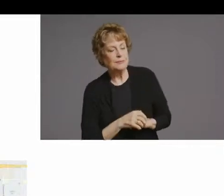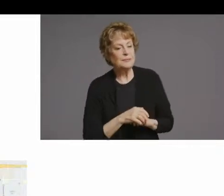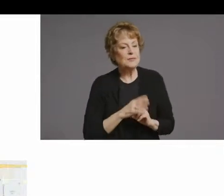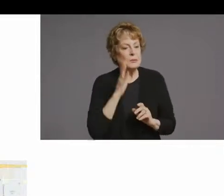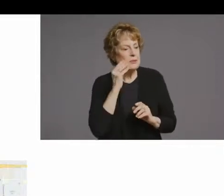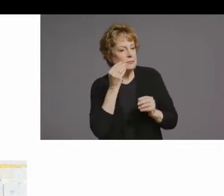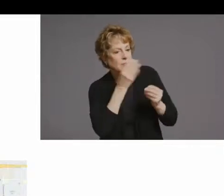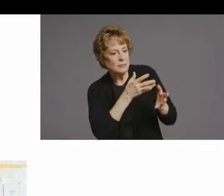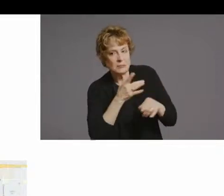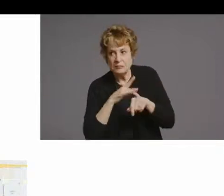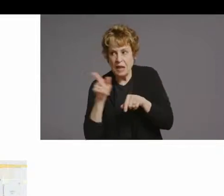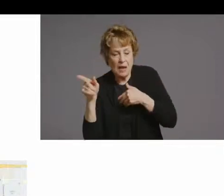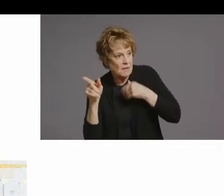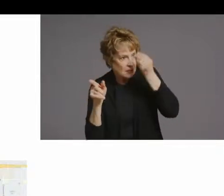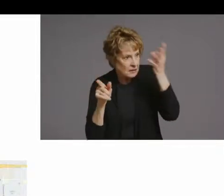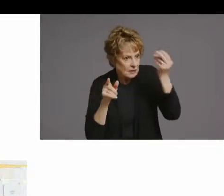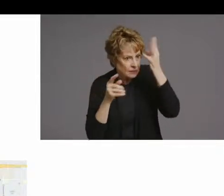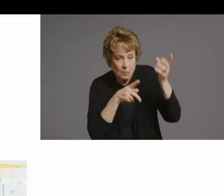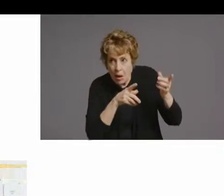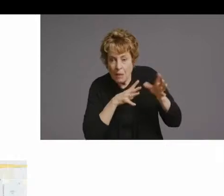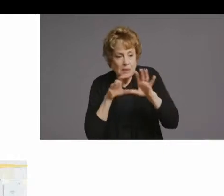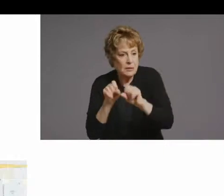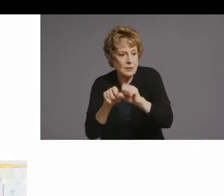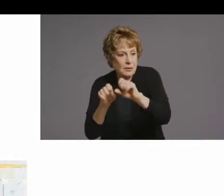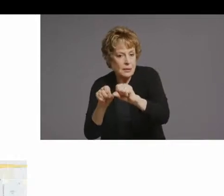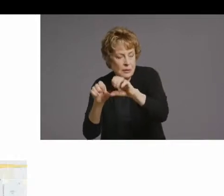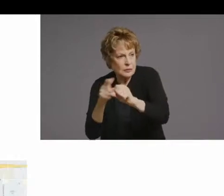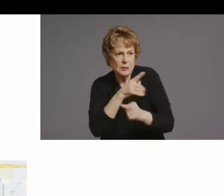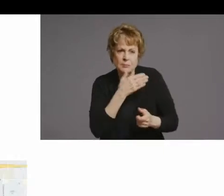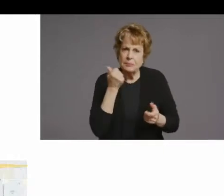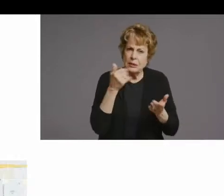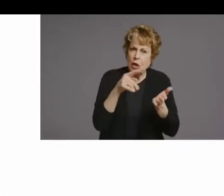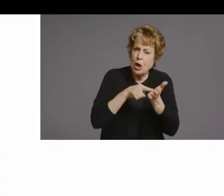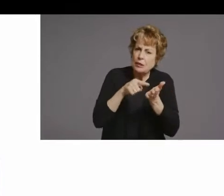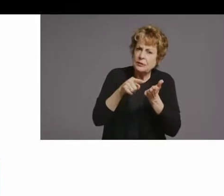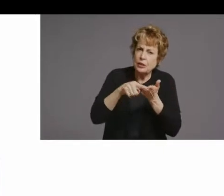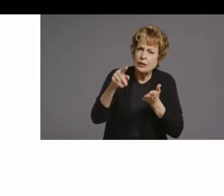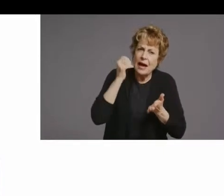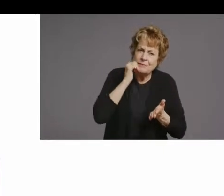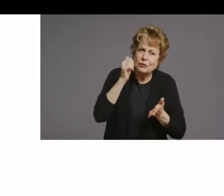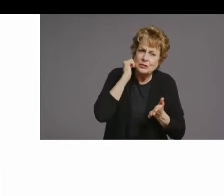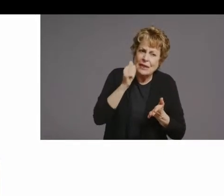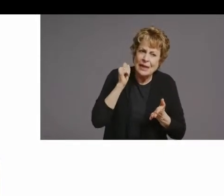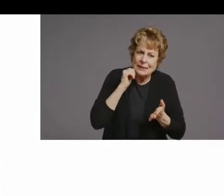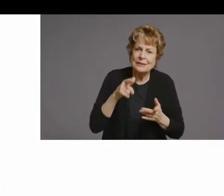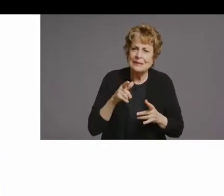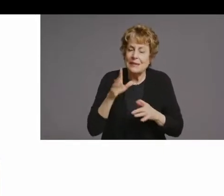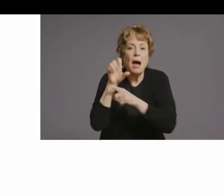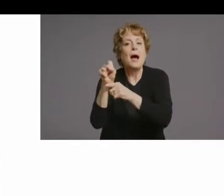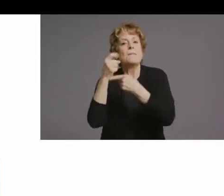would recommend checking back each day until you get an appointment.